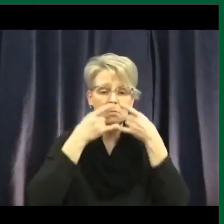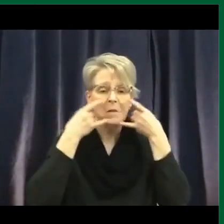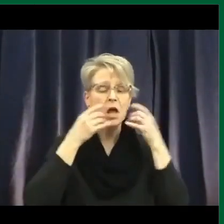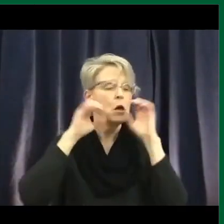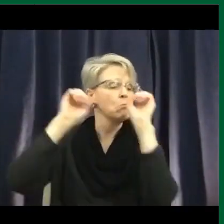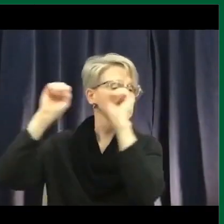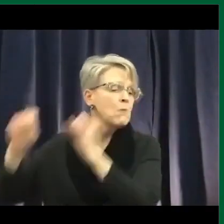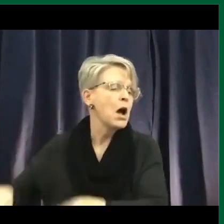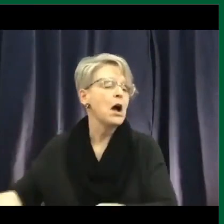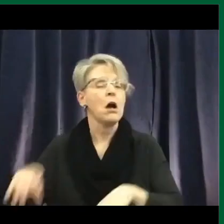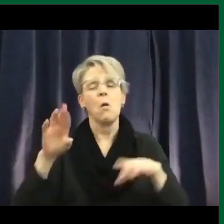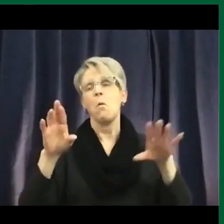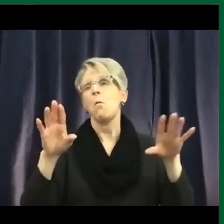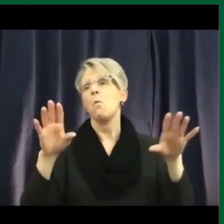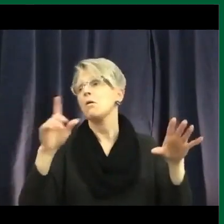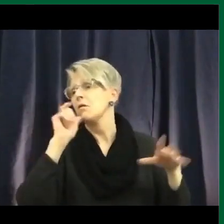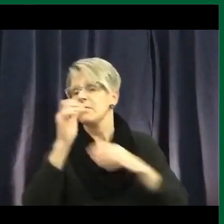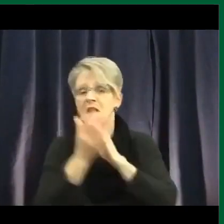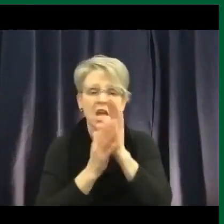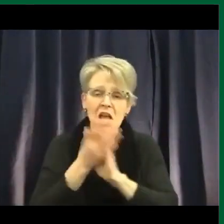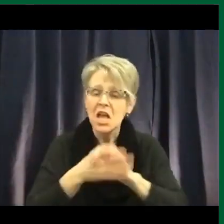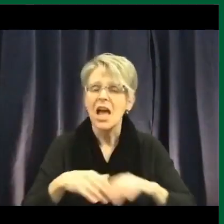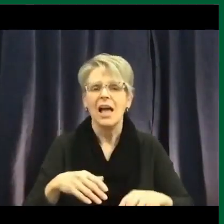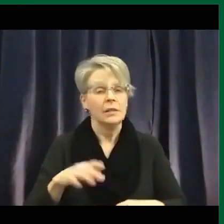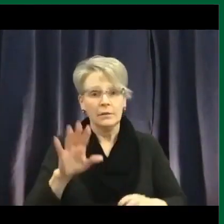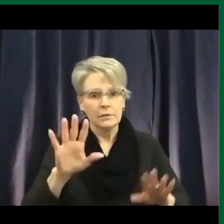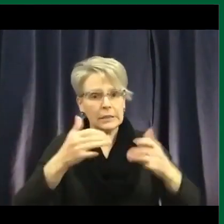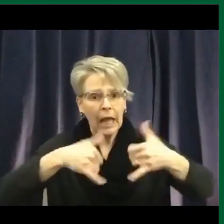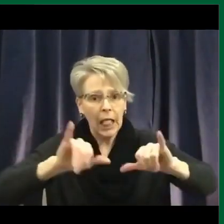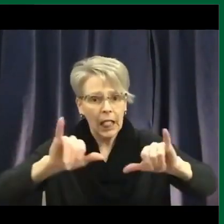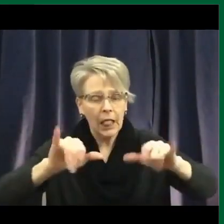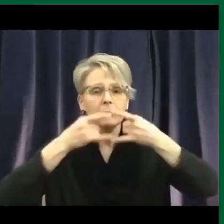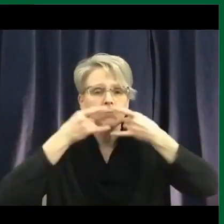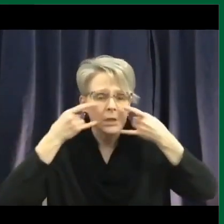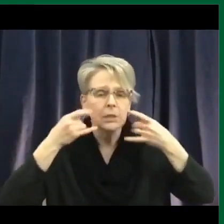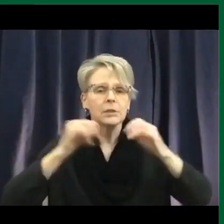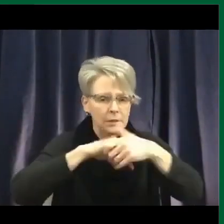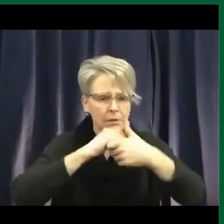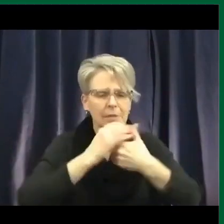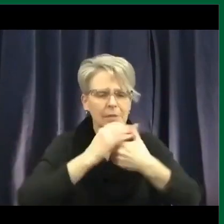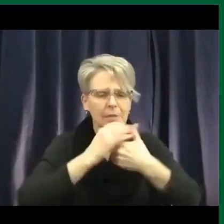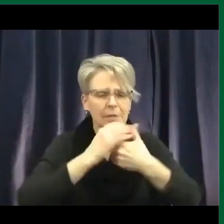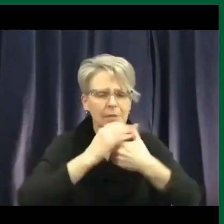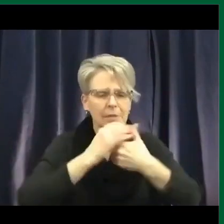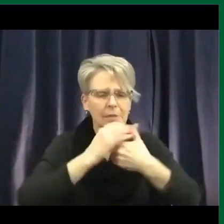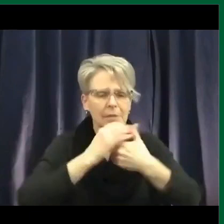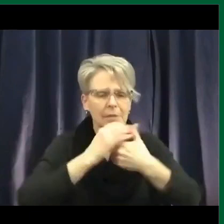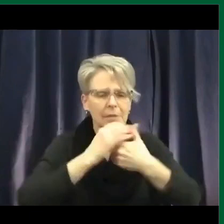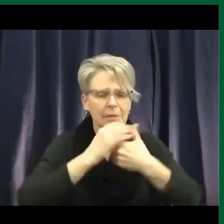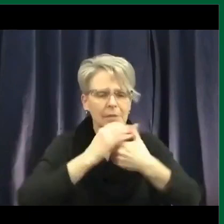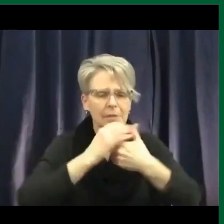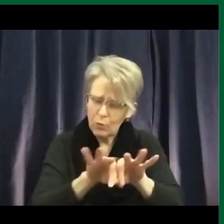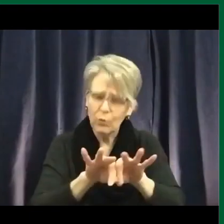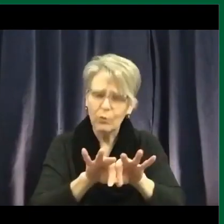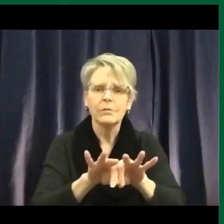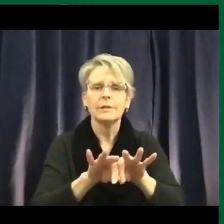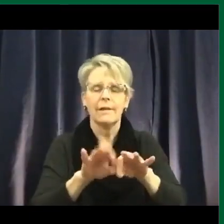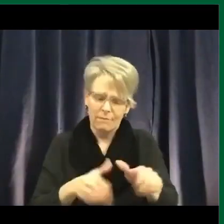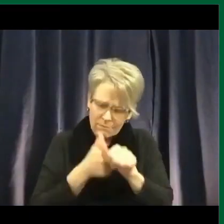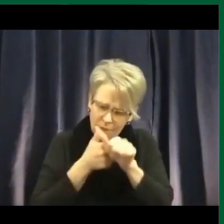public health guidelines that we have in place out the window. But most certainly at this point in time, it's increasingly important for us to continue to adhere to